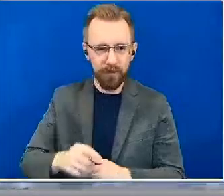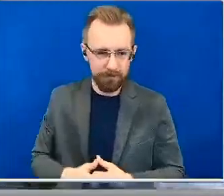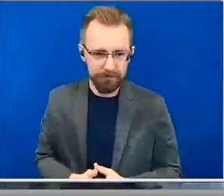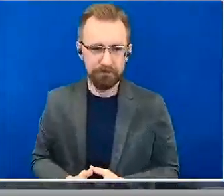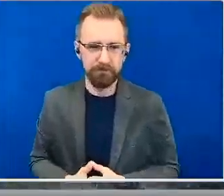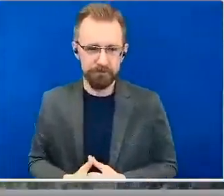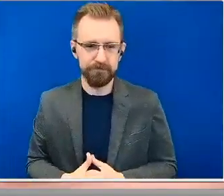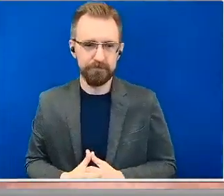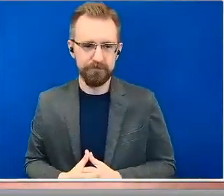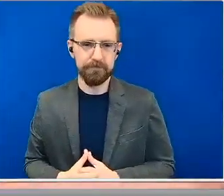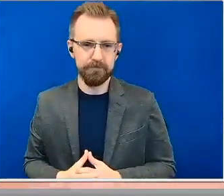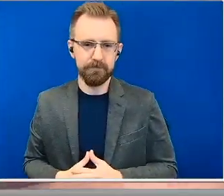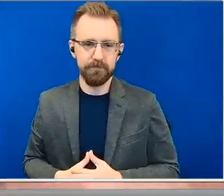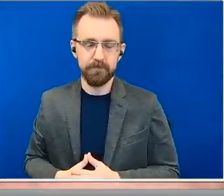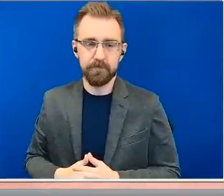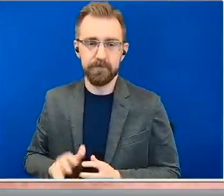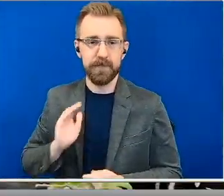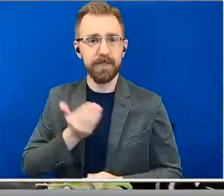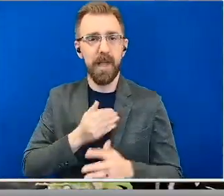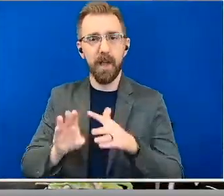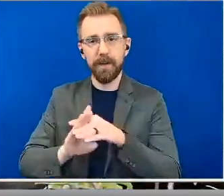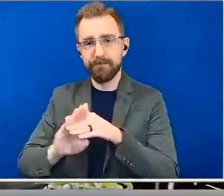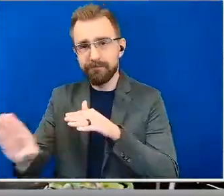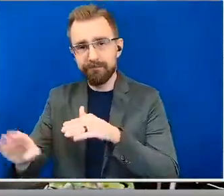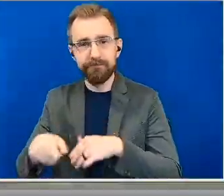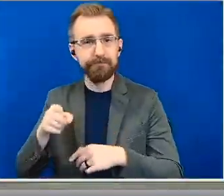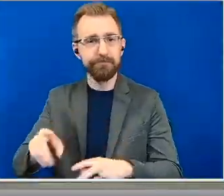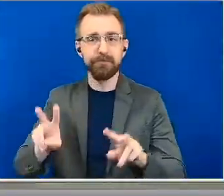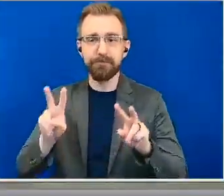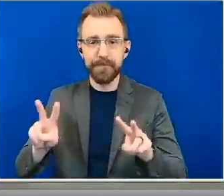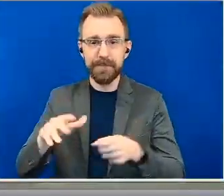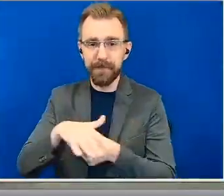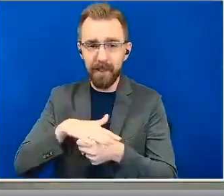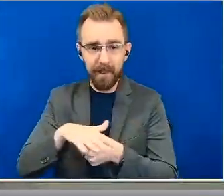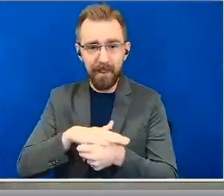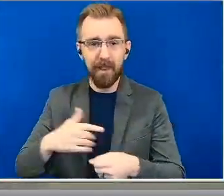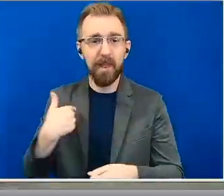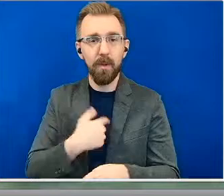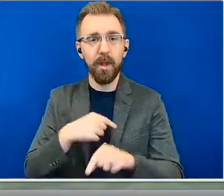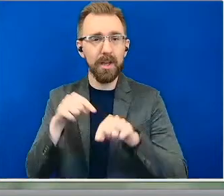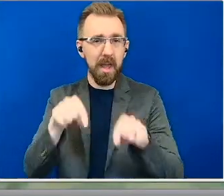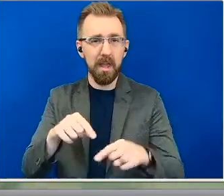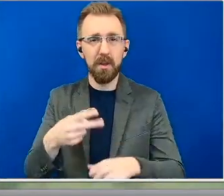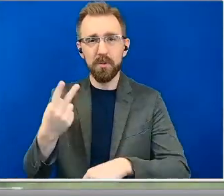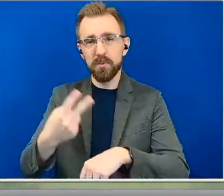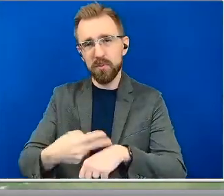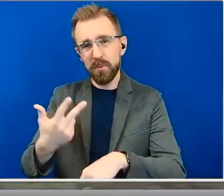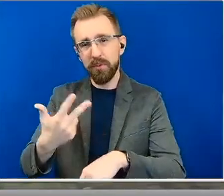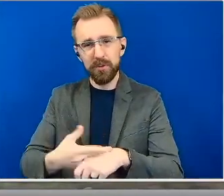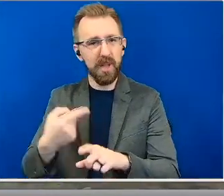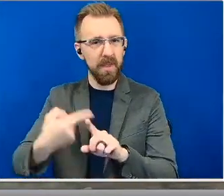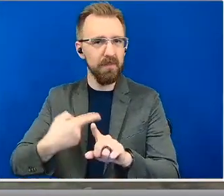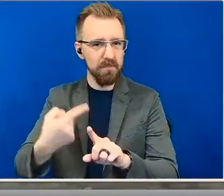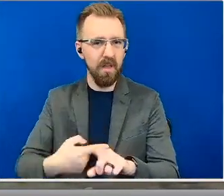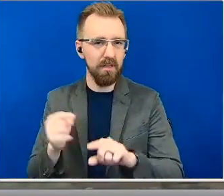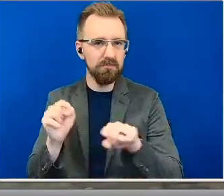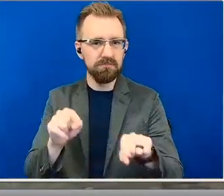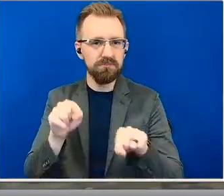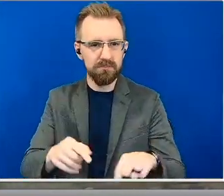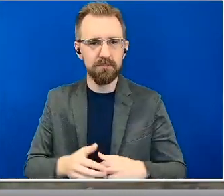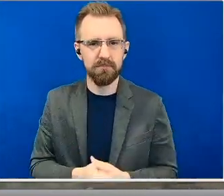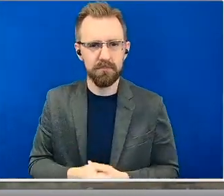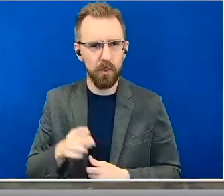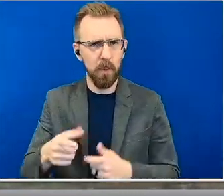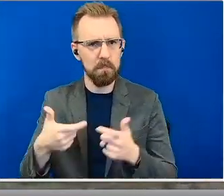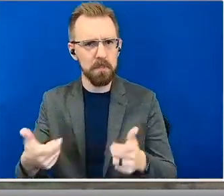This is our getaway. It's peaceful. Peaceful. And we're down here 2 or 3 times a month. The big one right there. Oh, I got